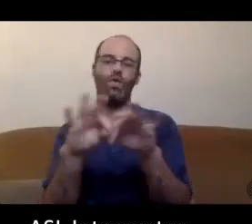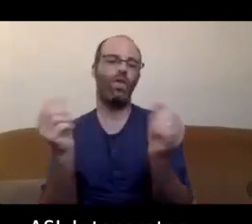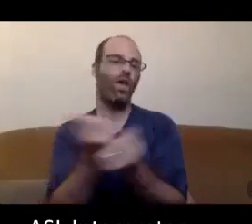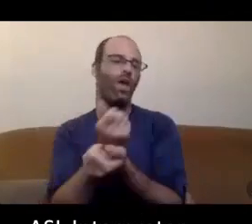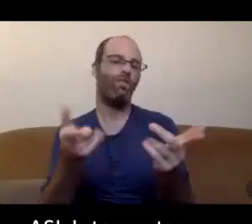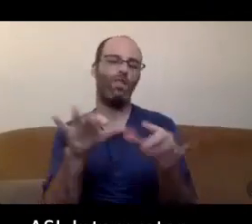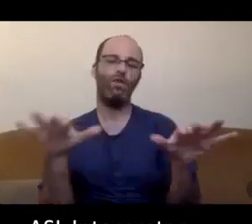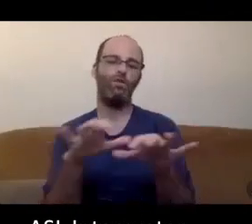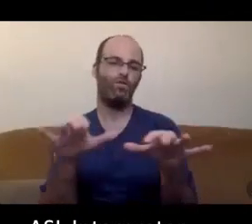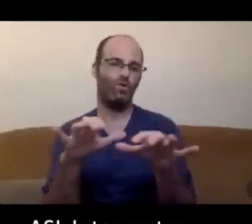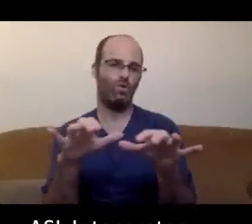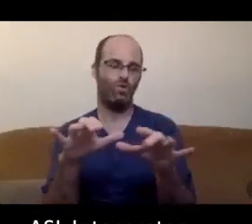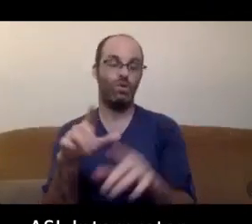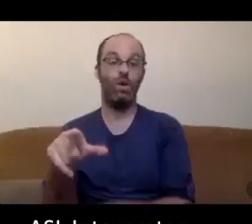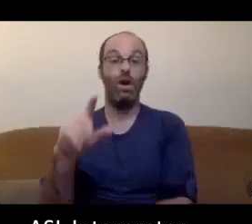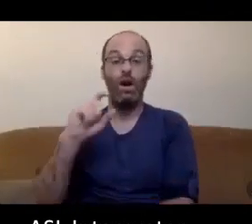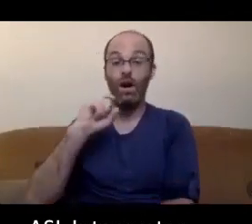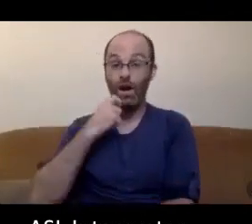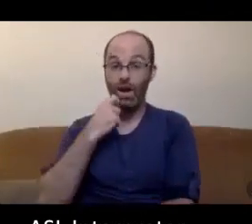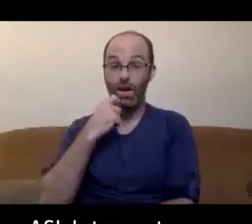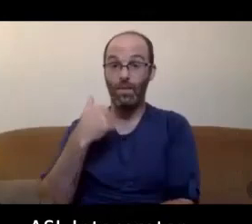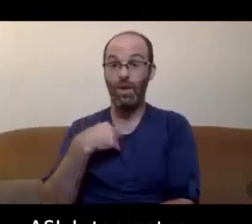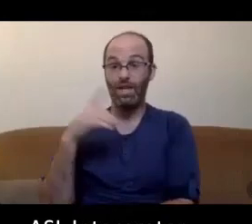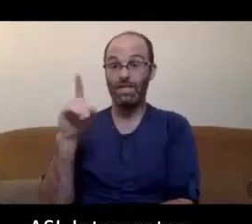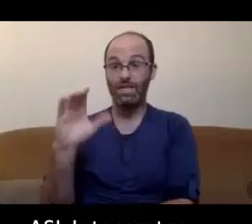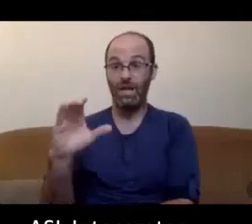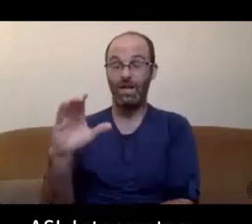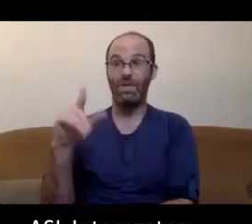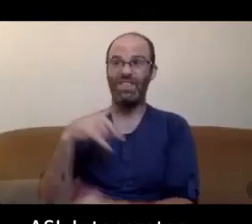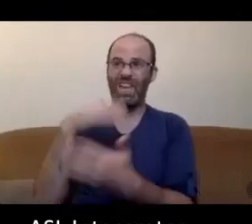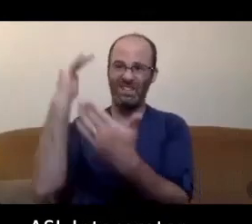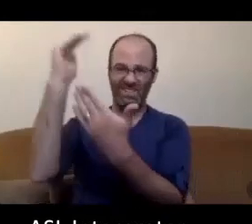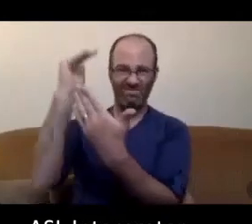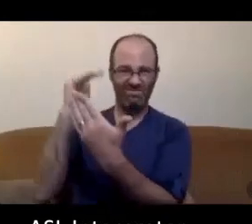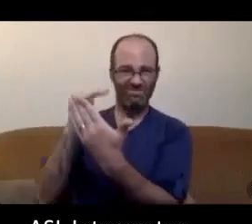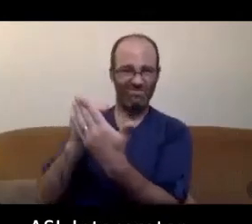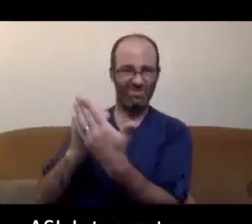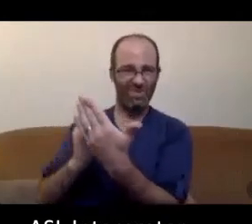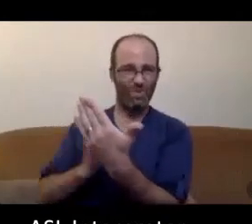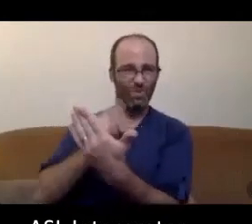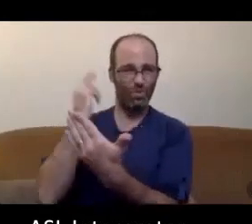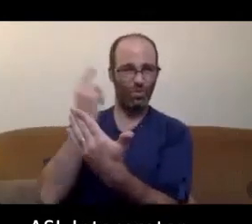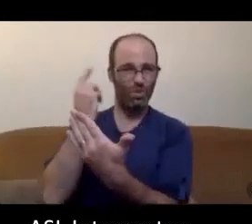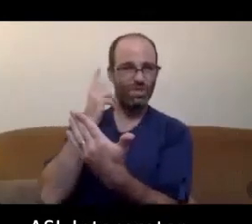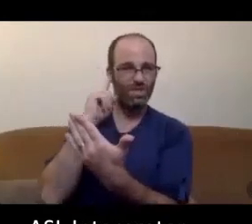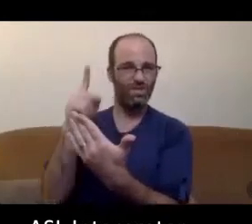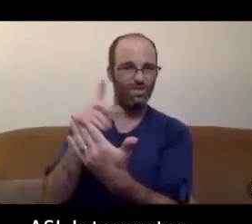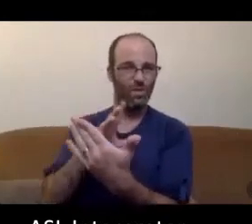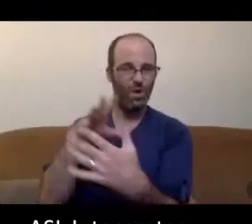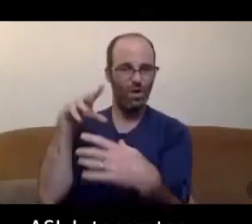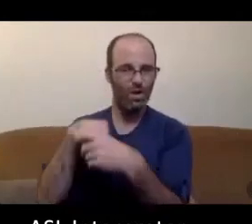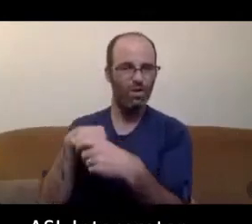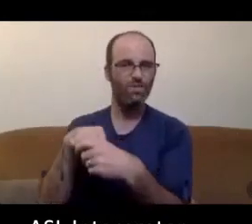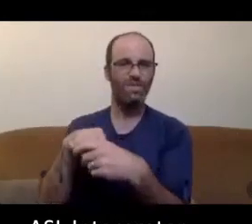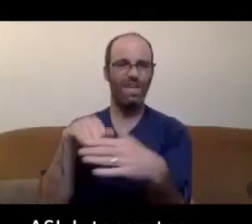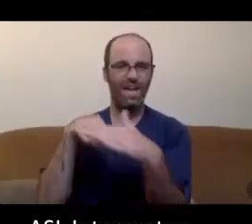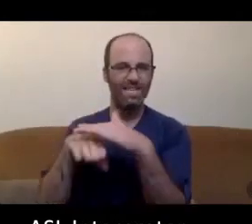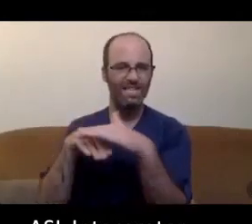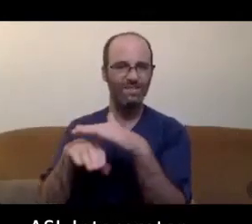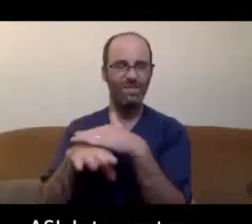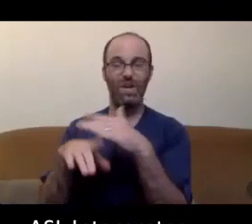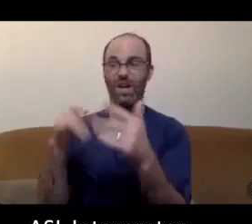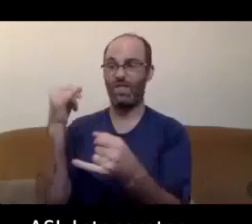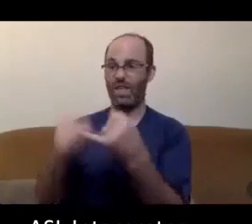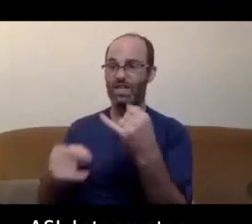the reasons for inclusivity and accessibility, and they have all these reasons. And it ends with, why should I make my application